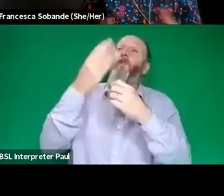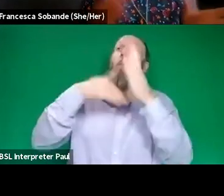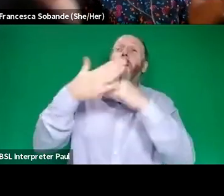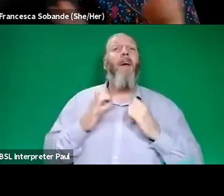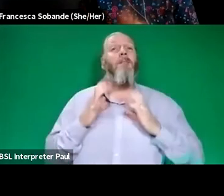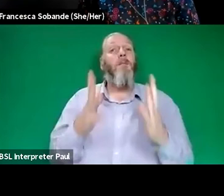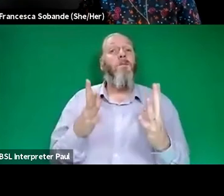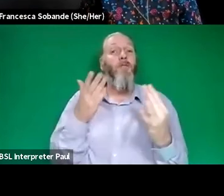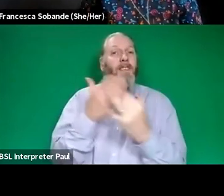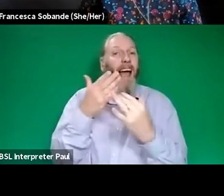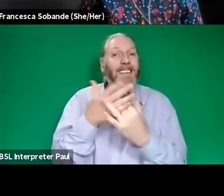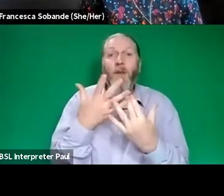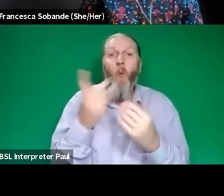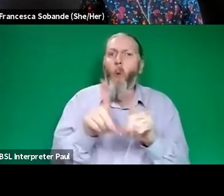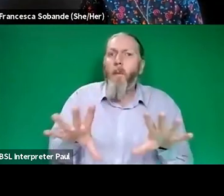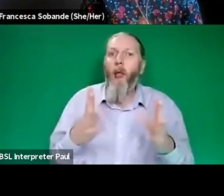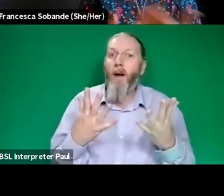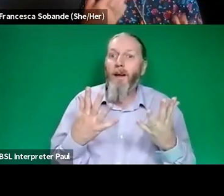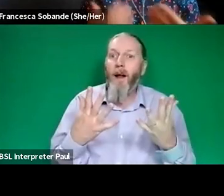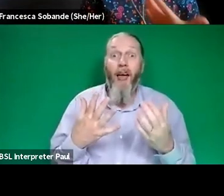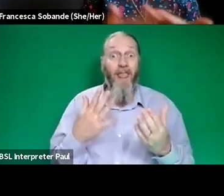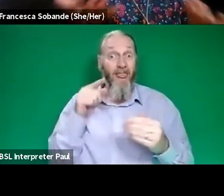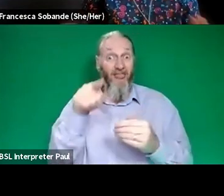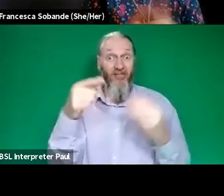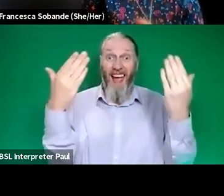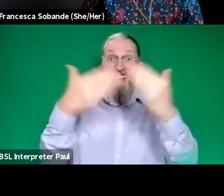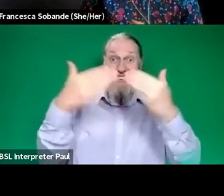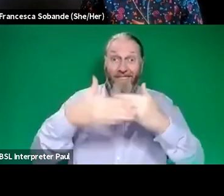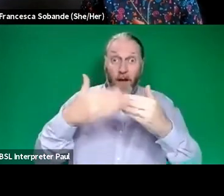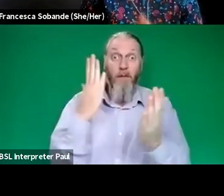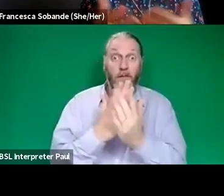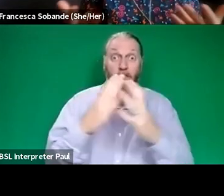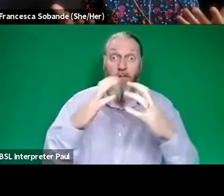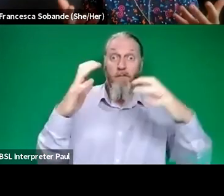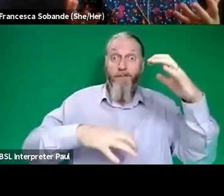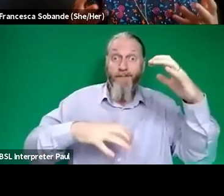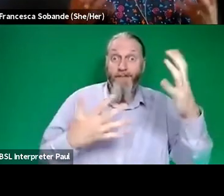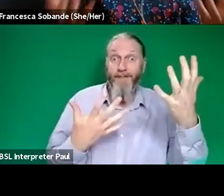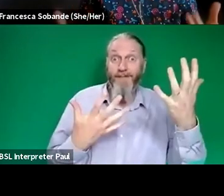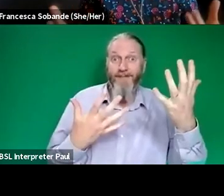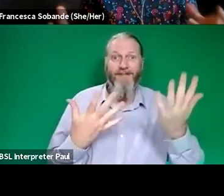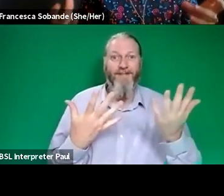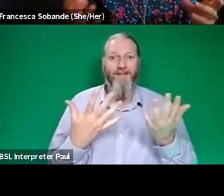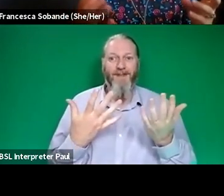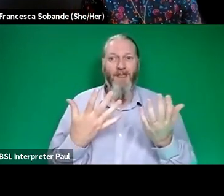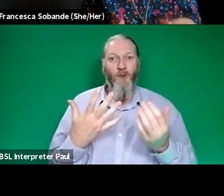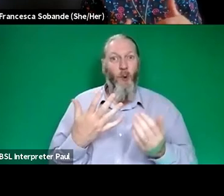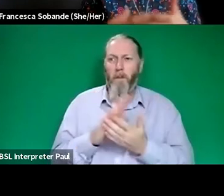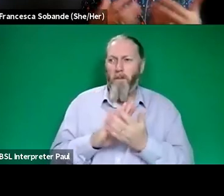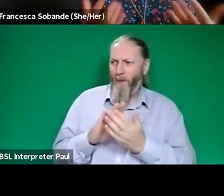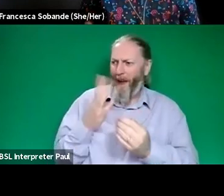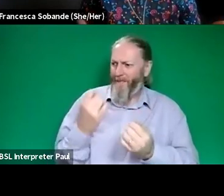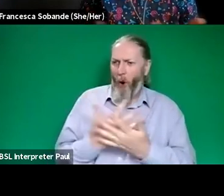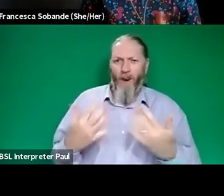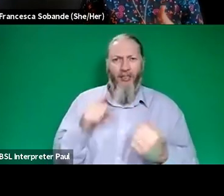then see what happened later on in the evening, I think it really speaks to all of what Khadija was just saying there, which is, you know, these questions to do with power,